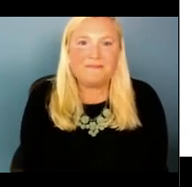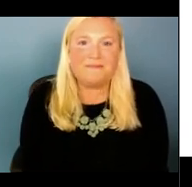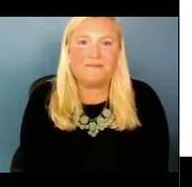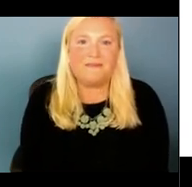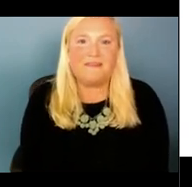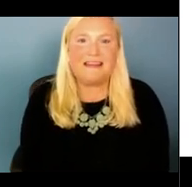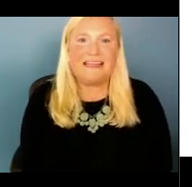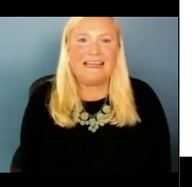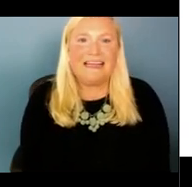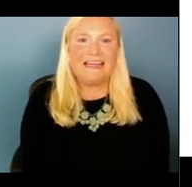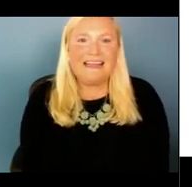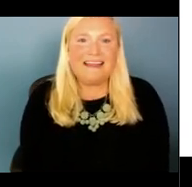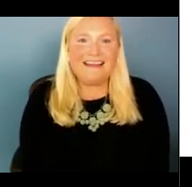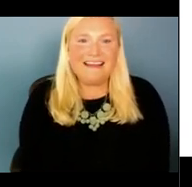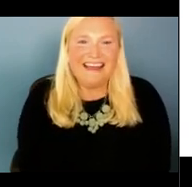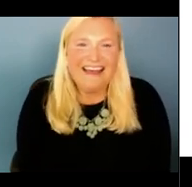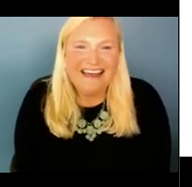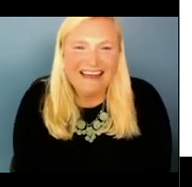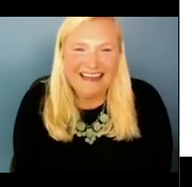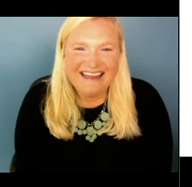use the emoji?